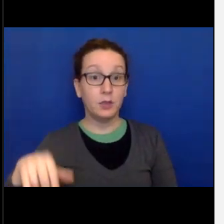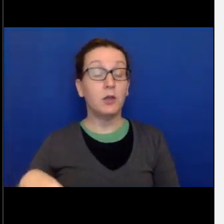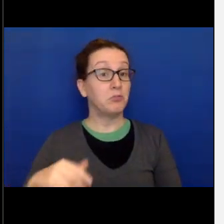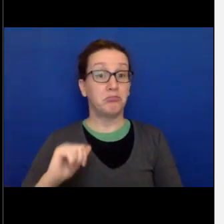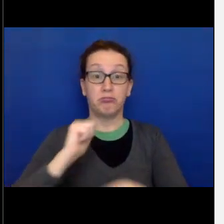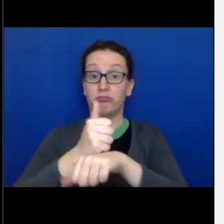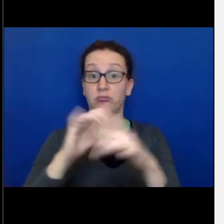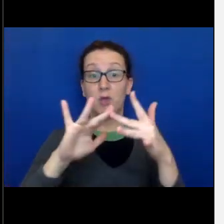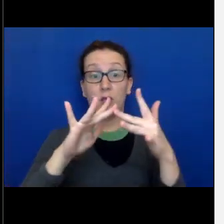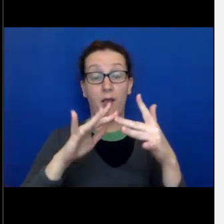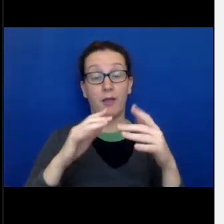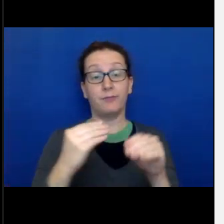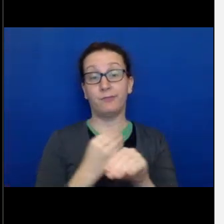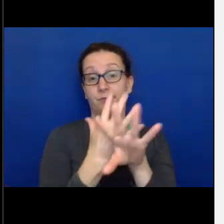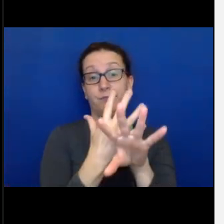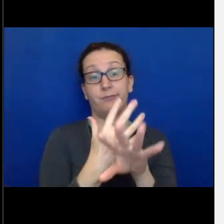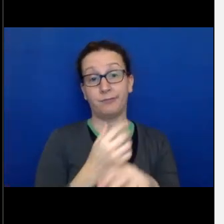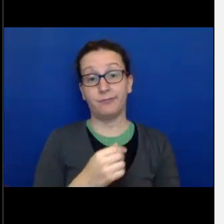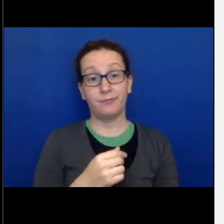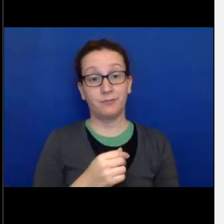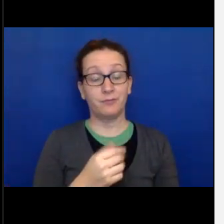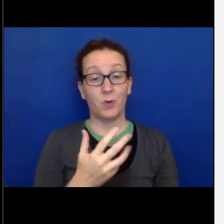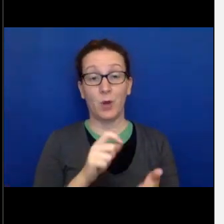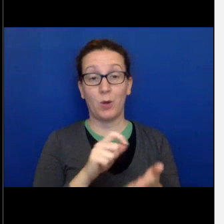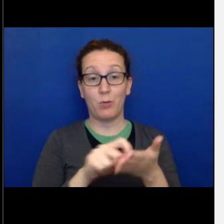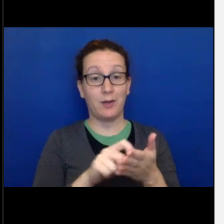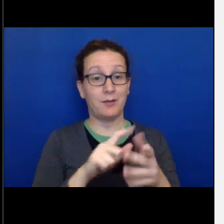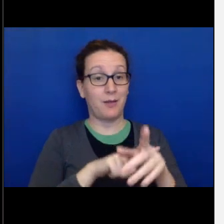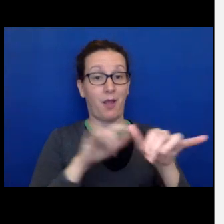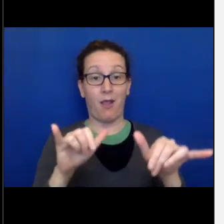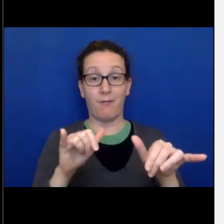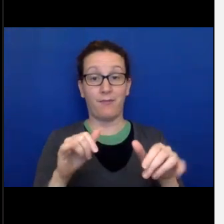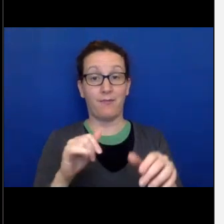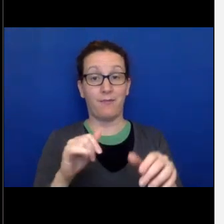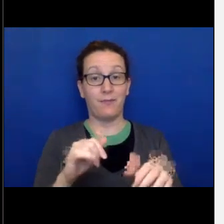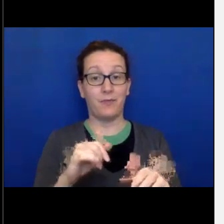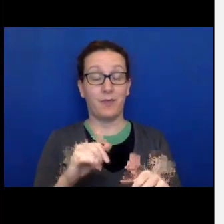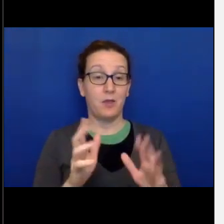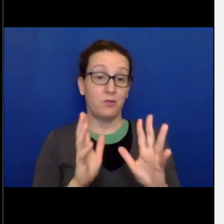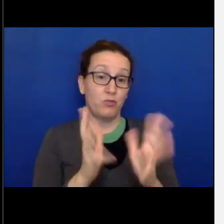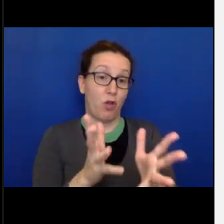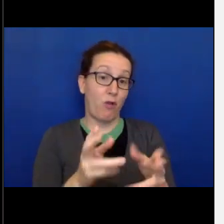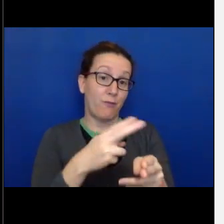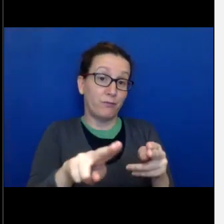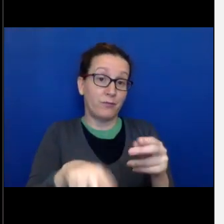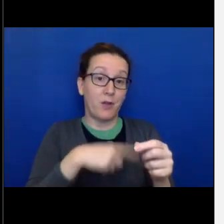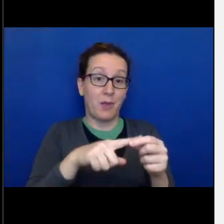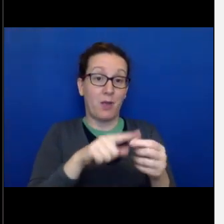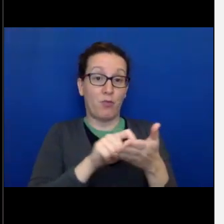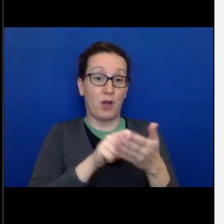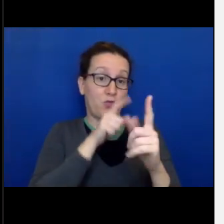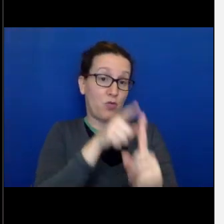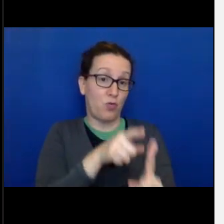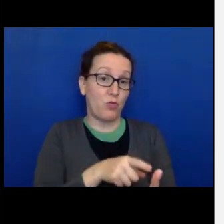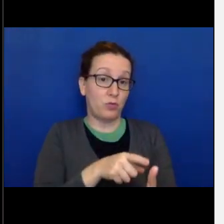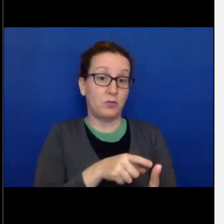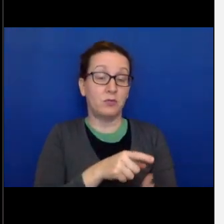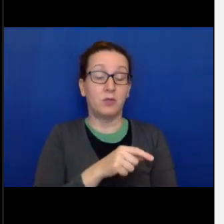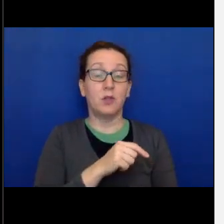just Skype your friend who maybe wants to write at the same time. You talk for a little bit about your writing goals and then put